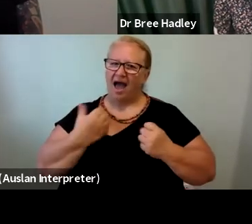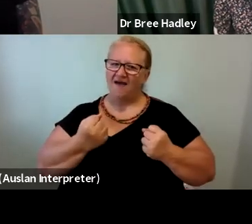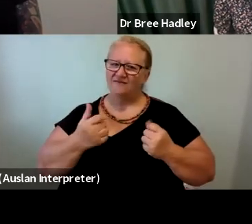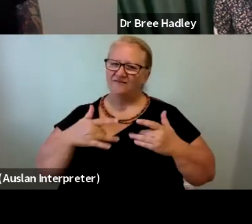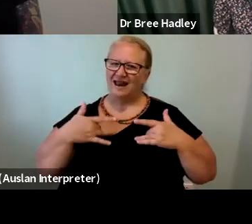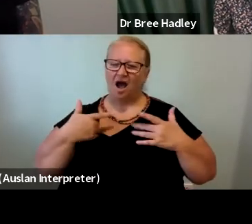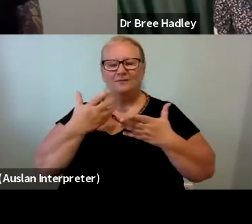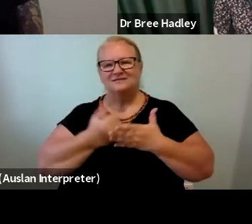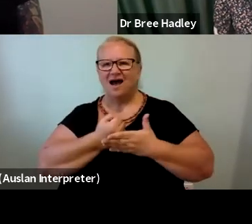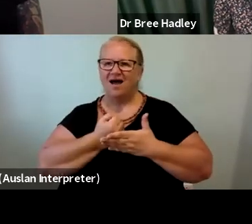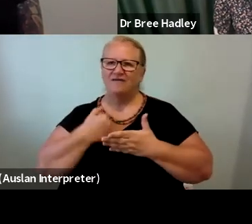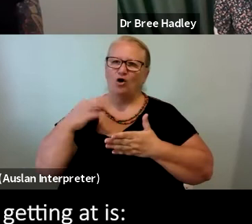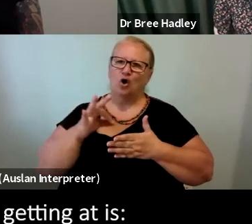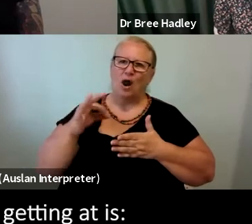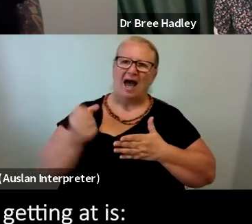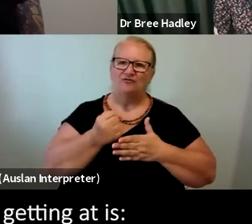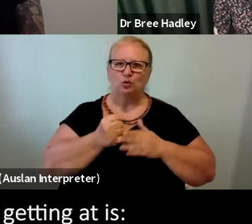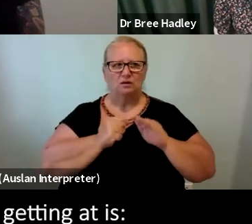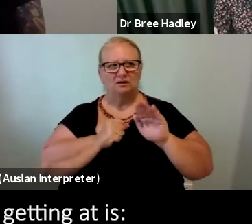won't need to chase that invoice in this room.